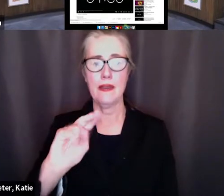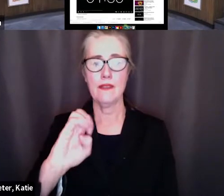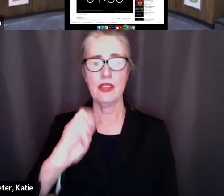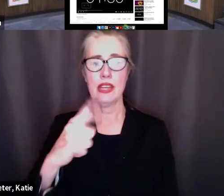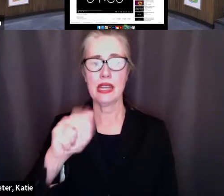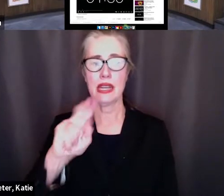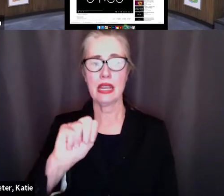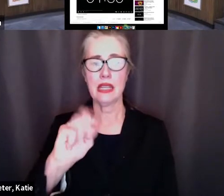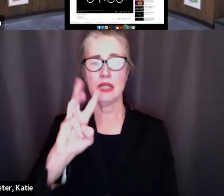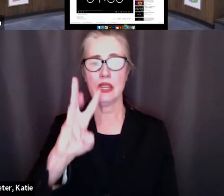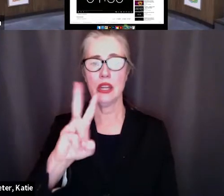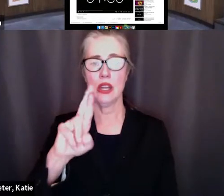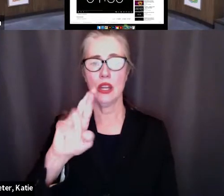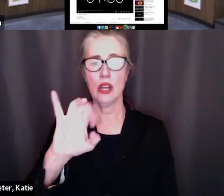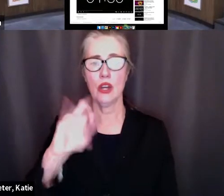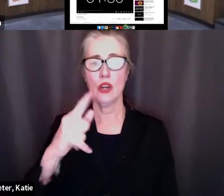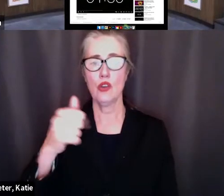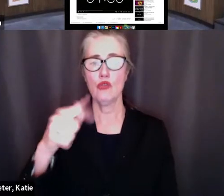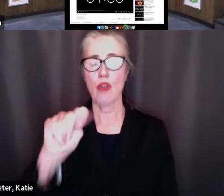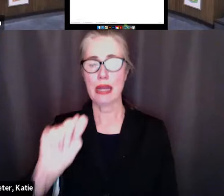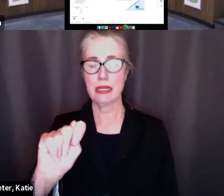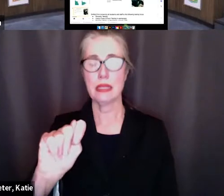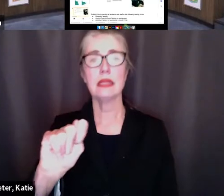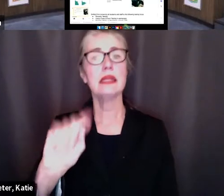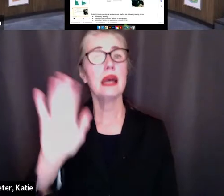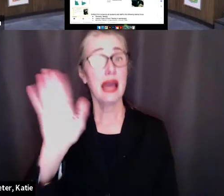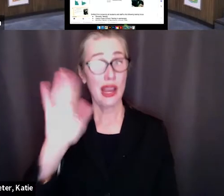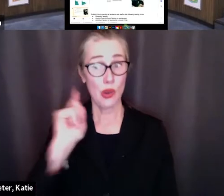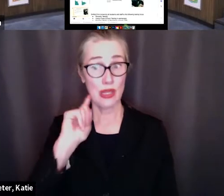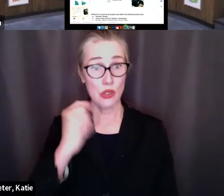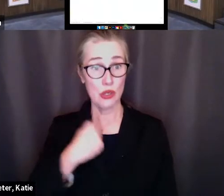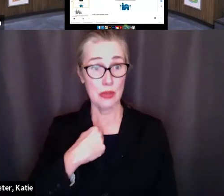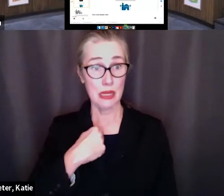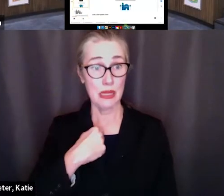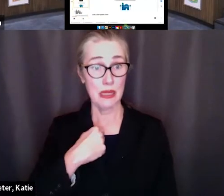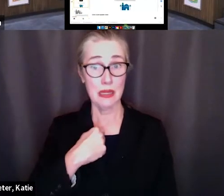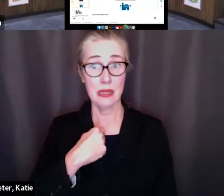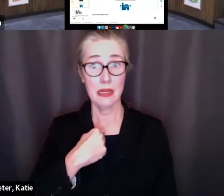uh hello yes uh i'd actually wait can you hear me